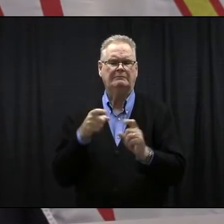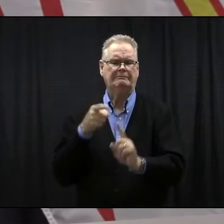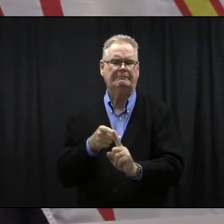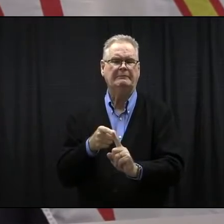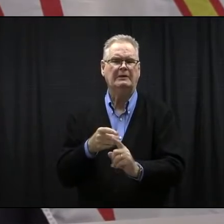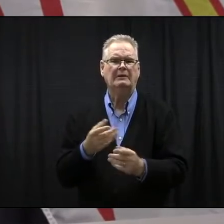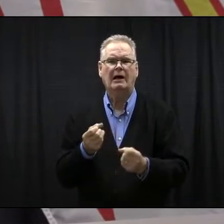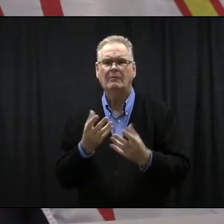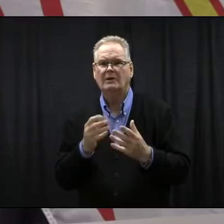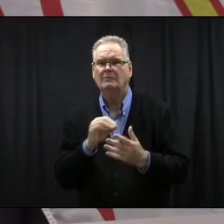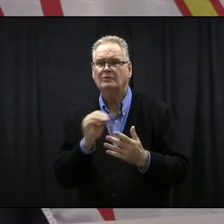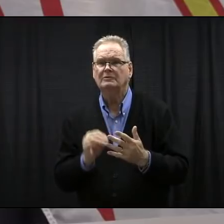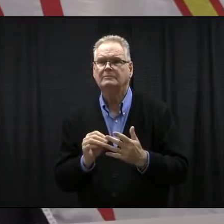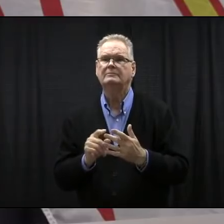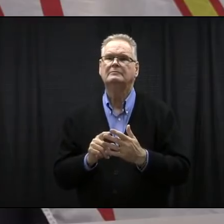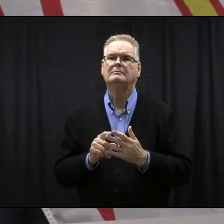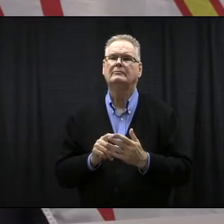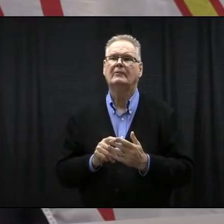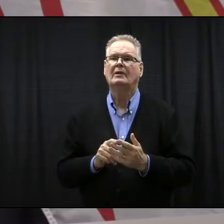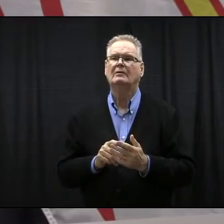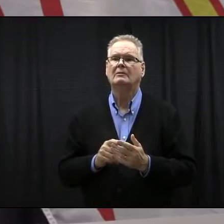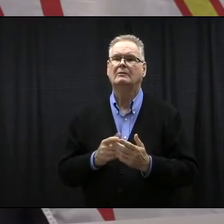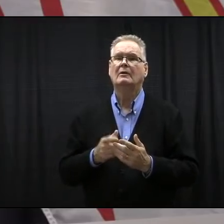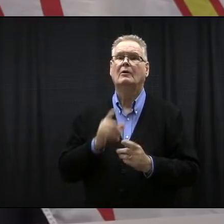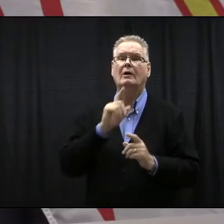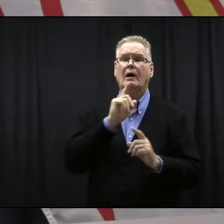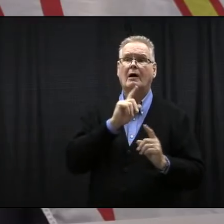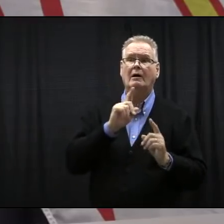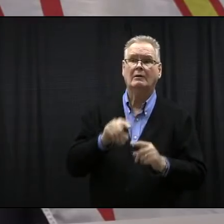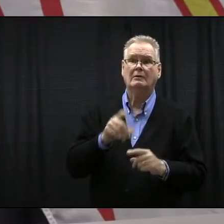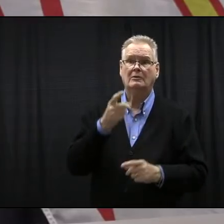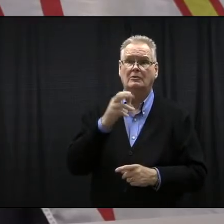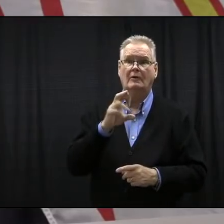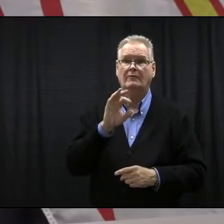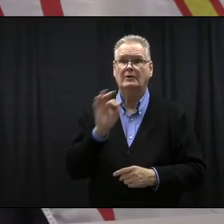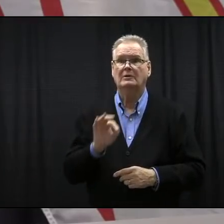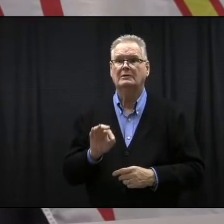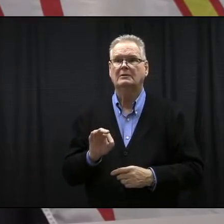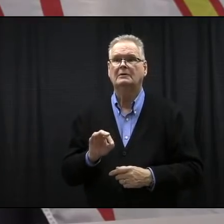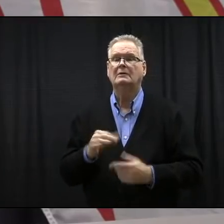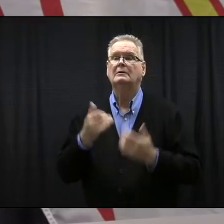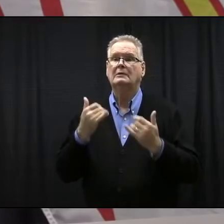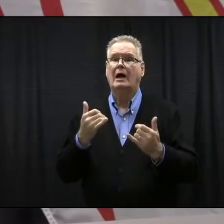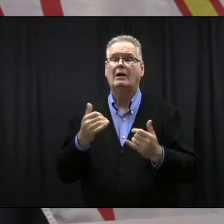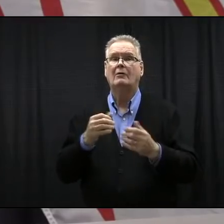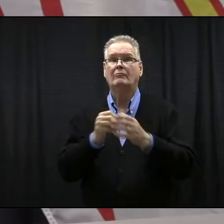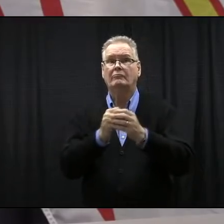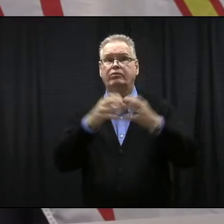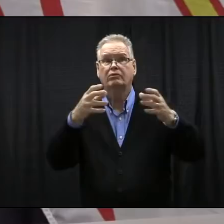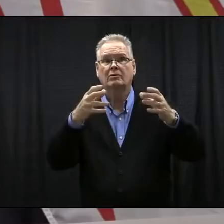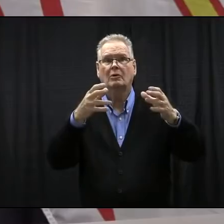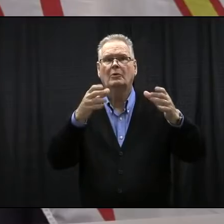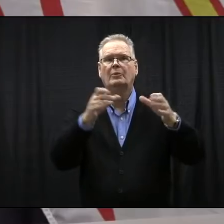have areas of the province who are in a heightened alert level for whatever